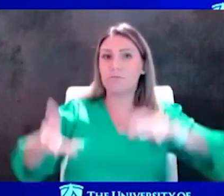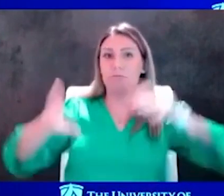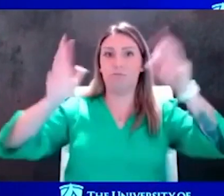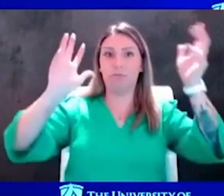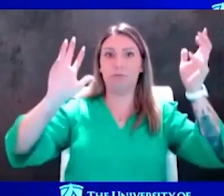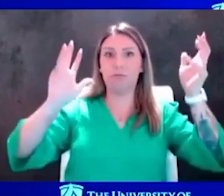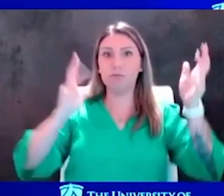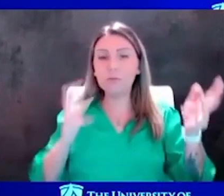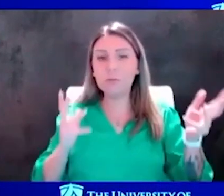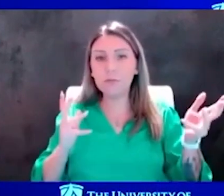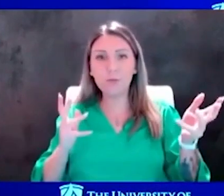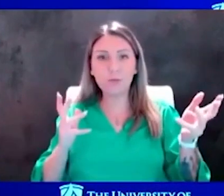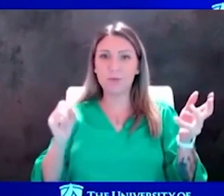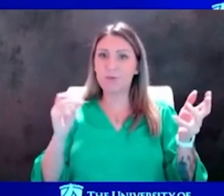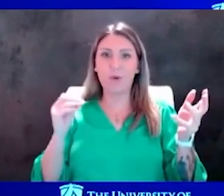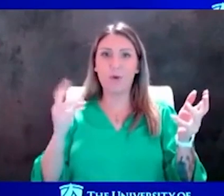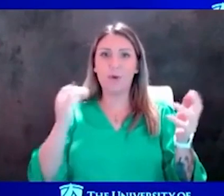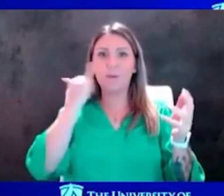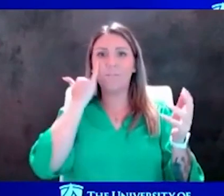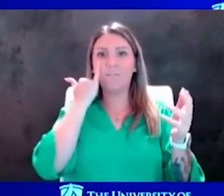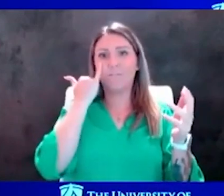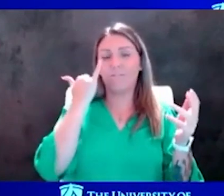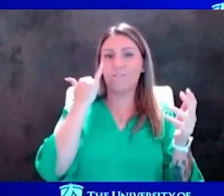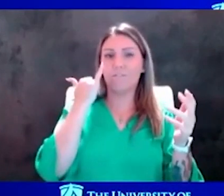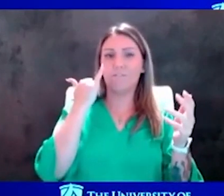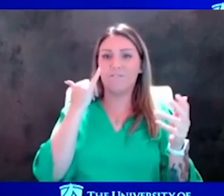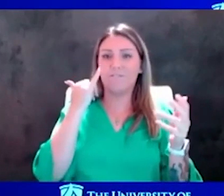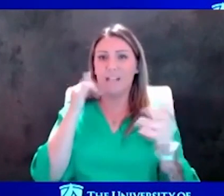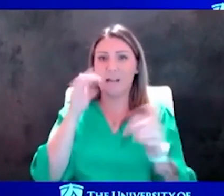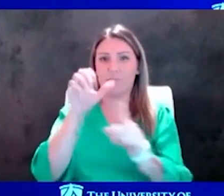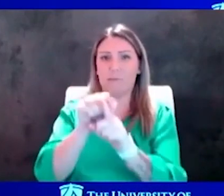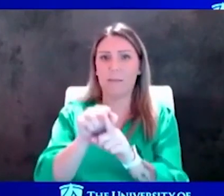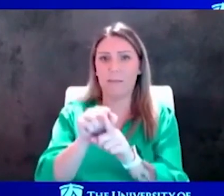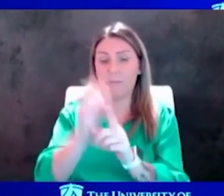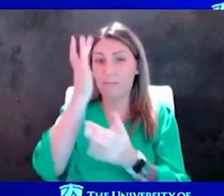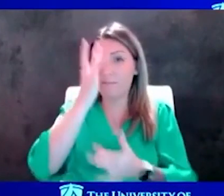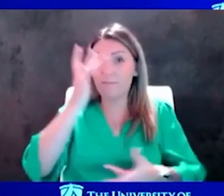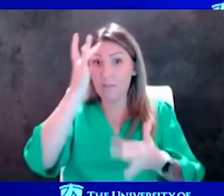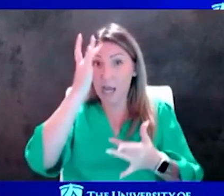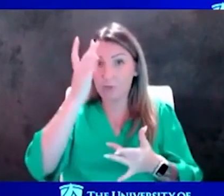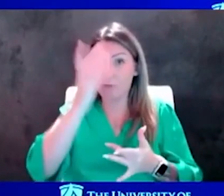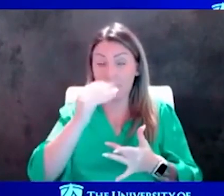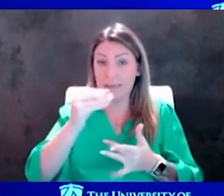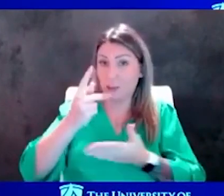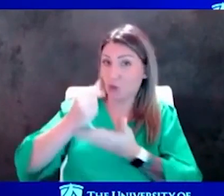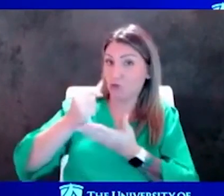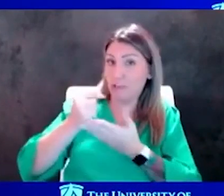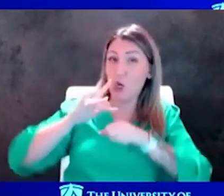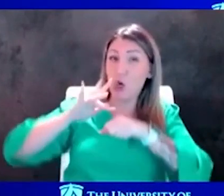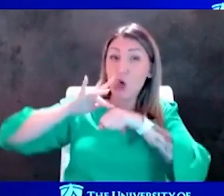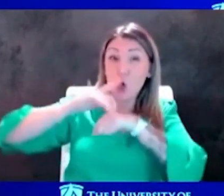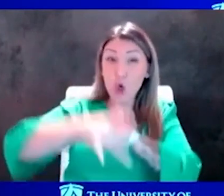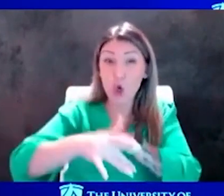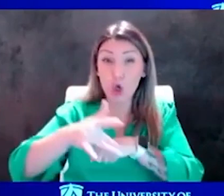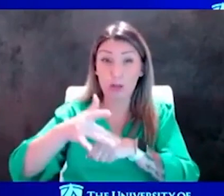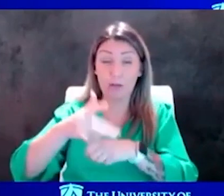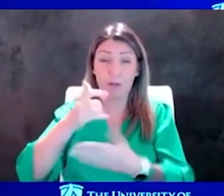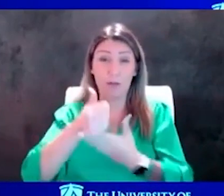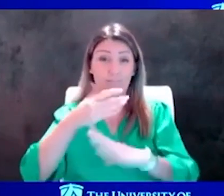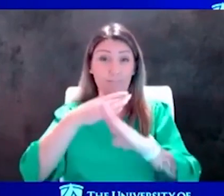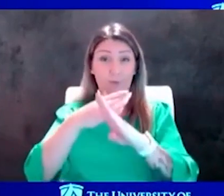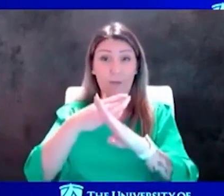if you can get to that virus and treat that infection in the very early stages to help prevent some of that